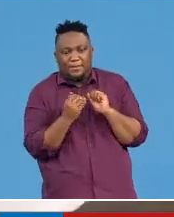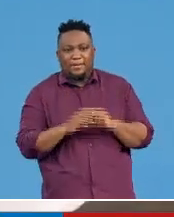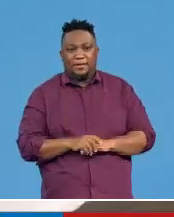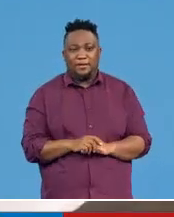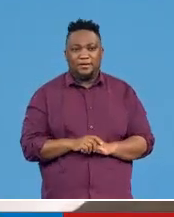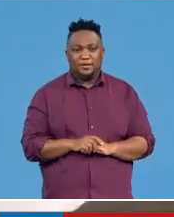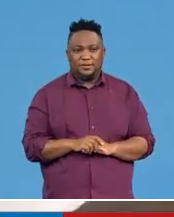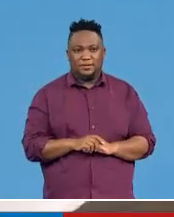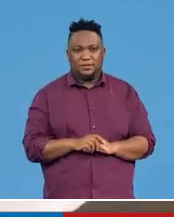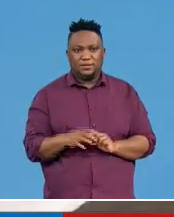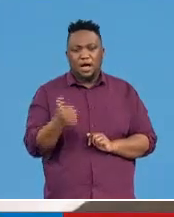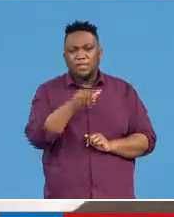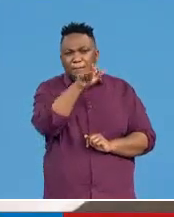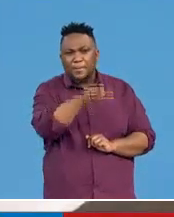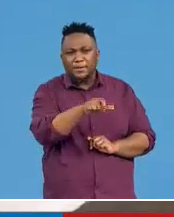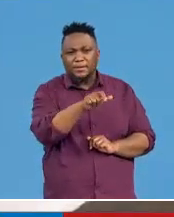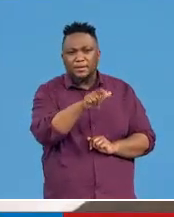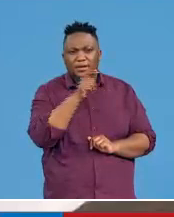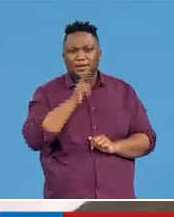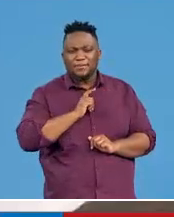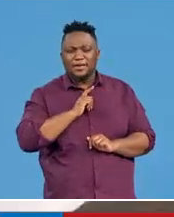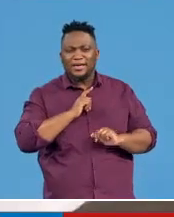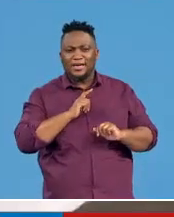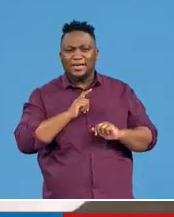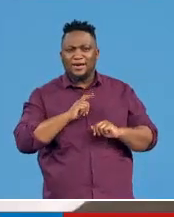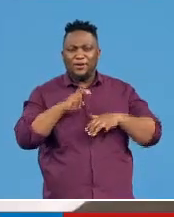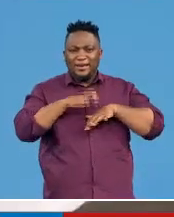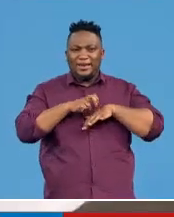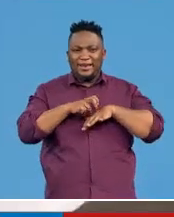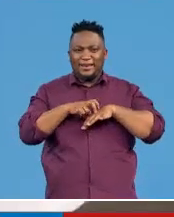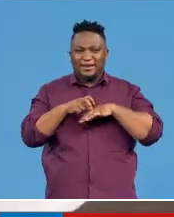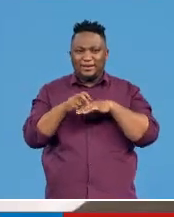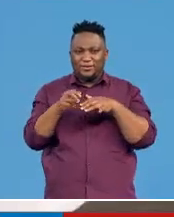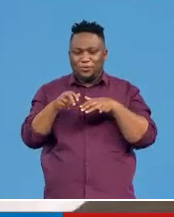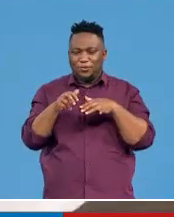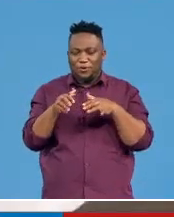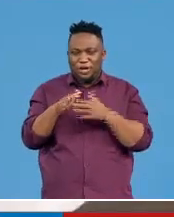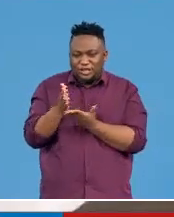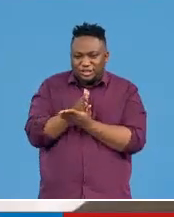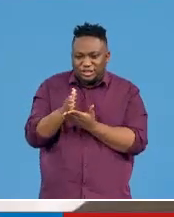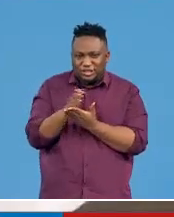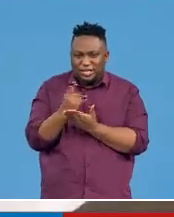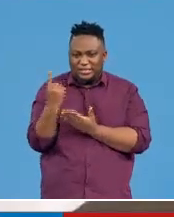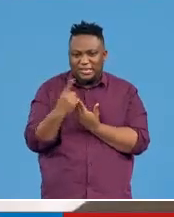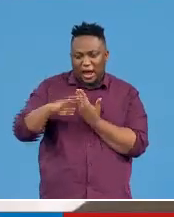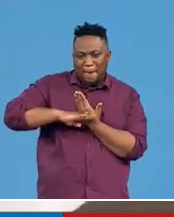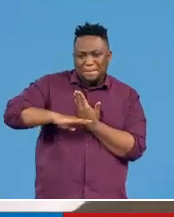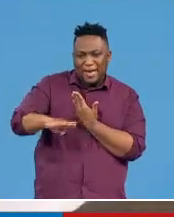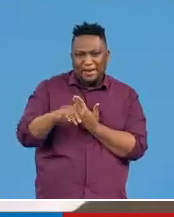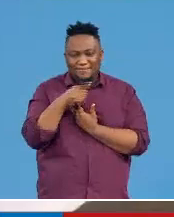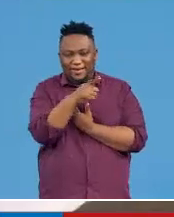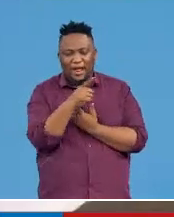how Abbas and I had to shift up for him, and we didn't have a single bed to share between us, but he stayed with us for a very long